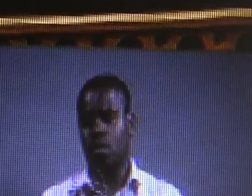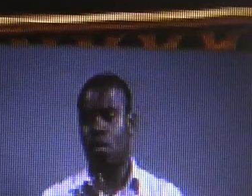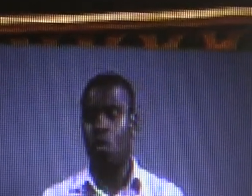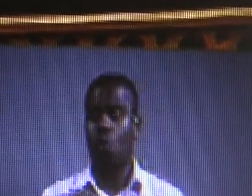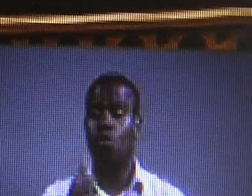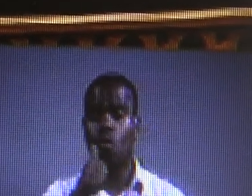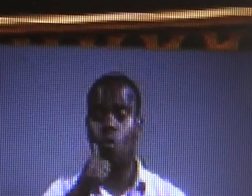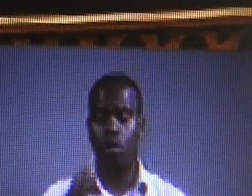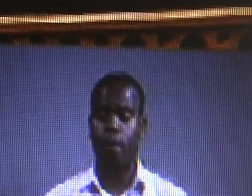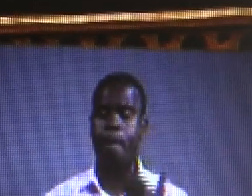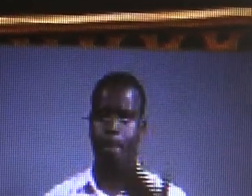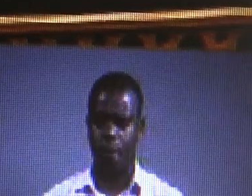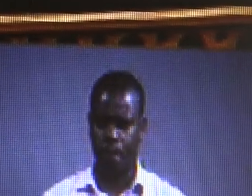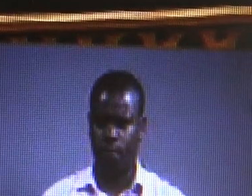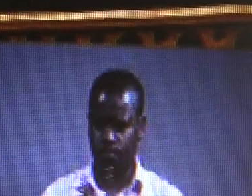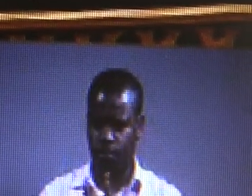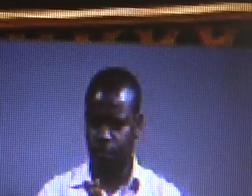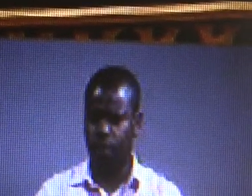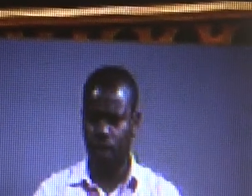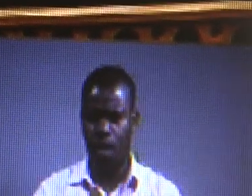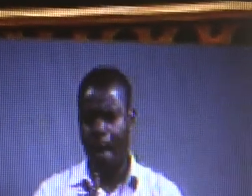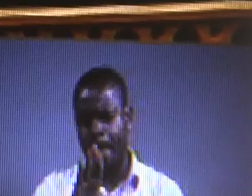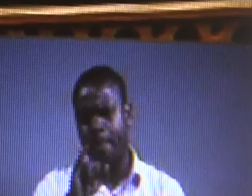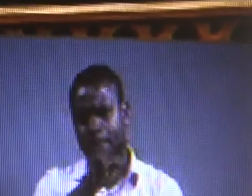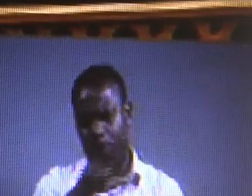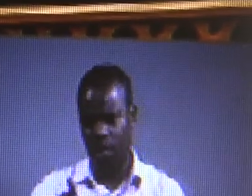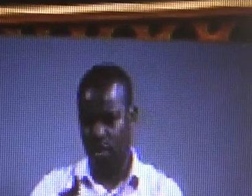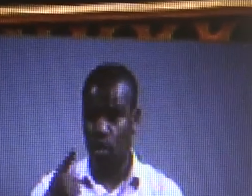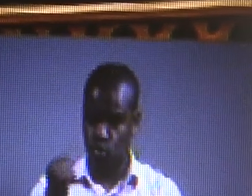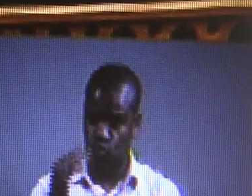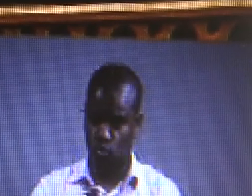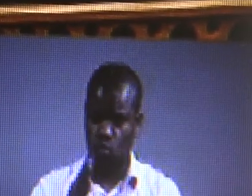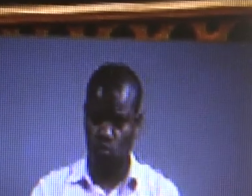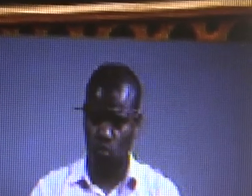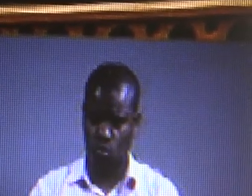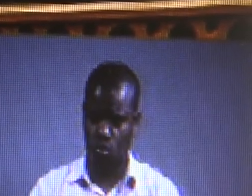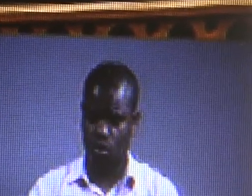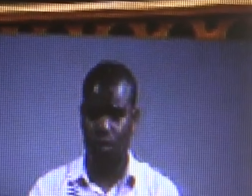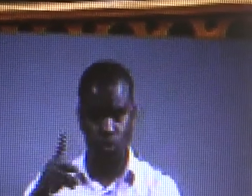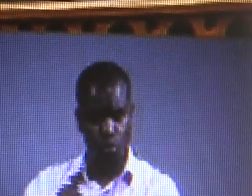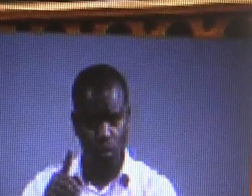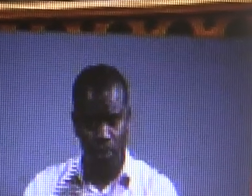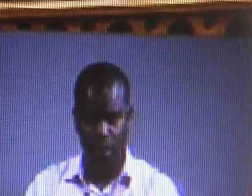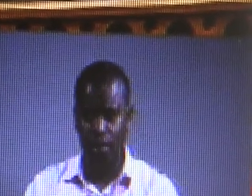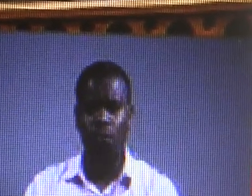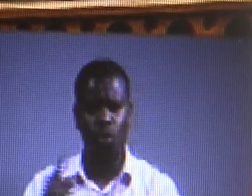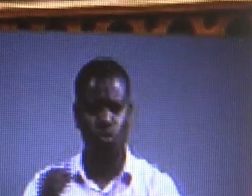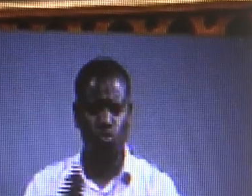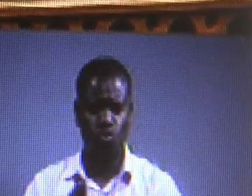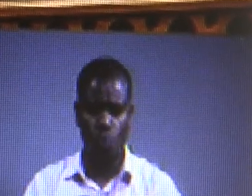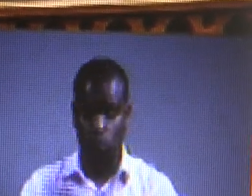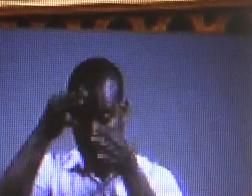tomorrow, a bill, a simple bill, to enable doctors to make